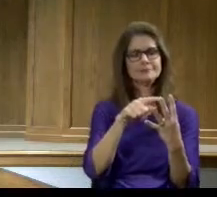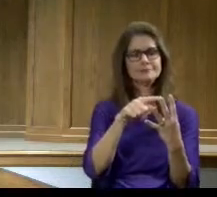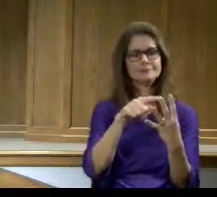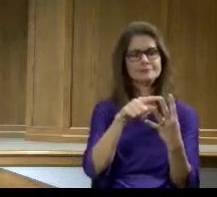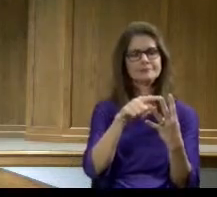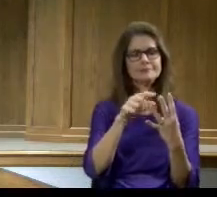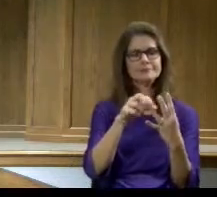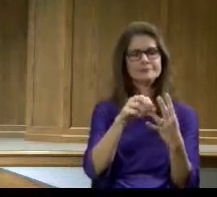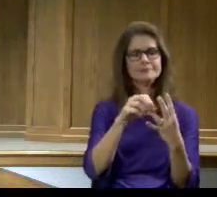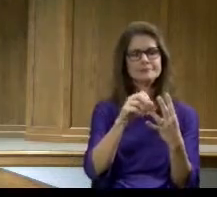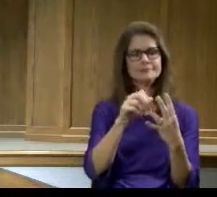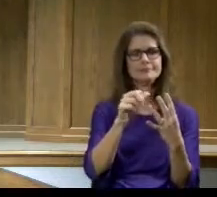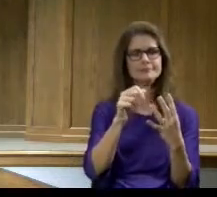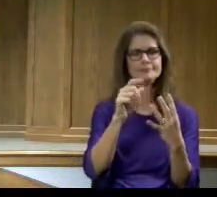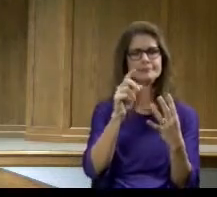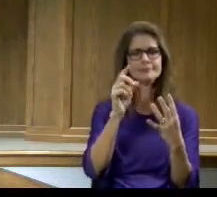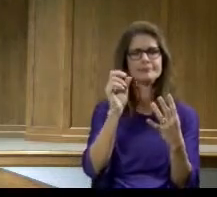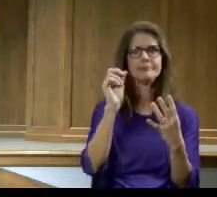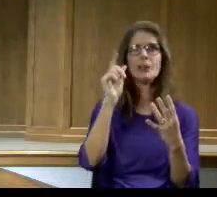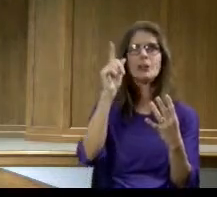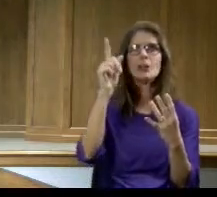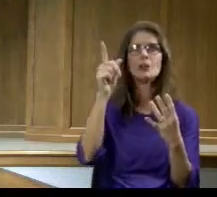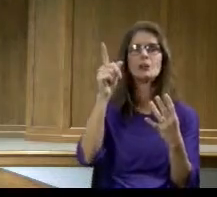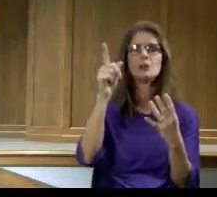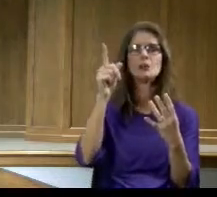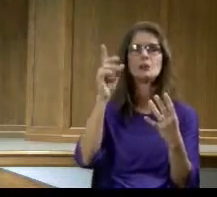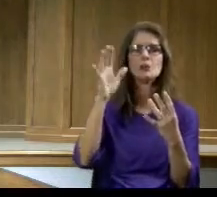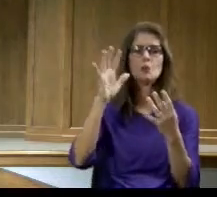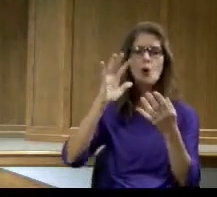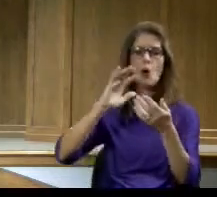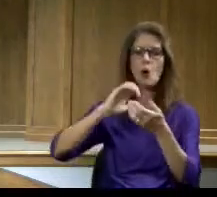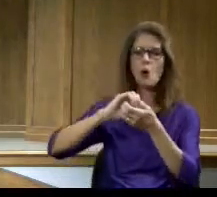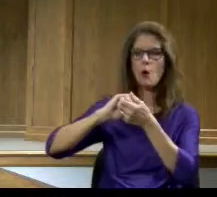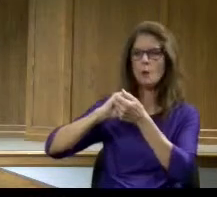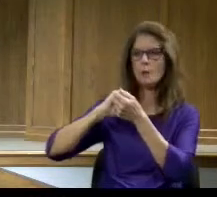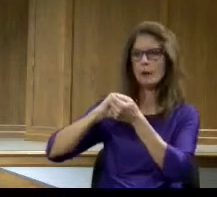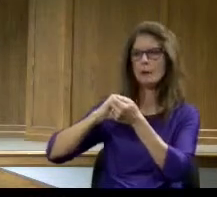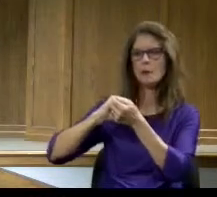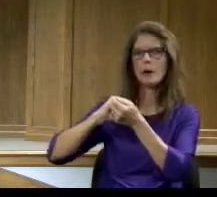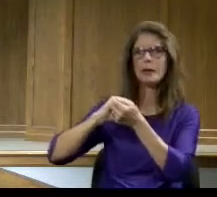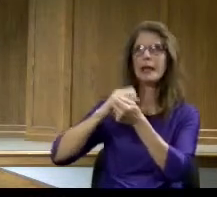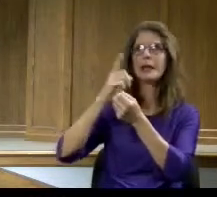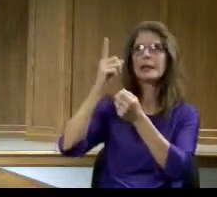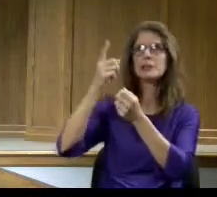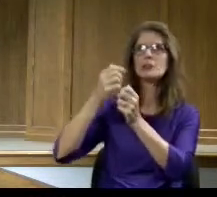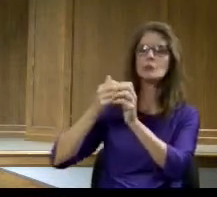You hold me by my right hand. You guide me with your counsel.